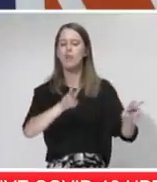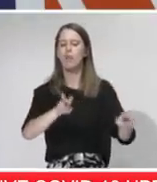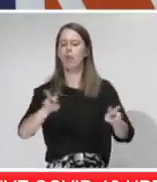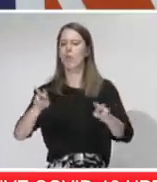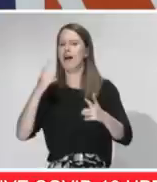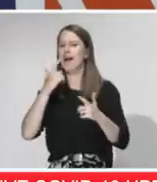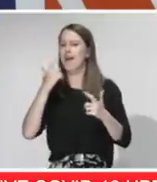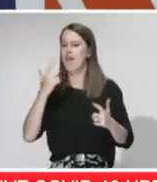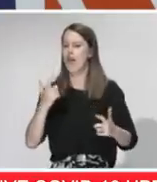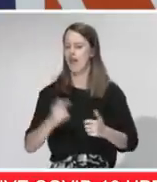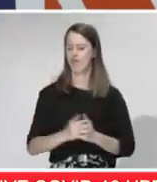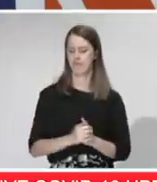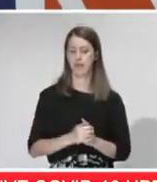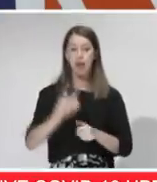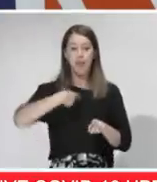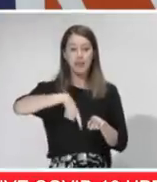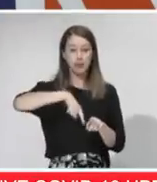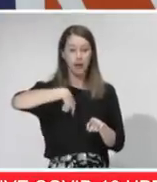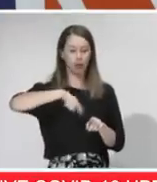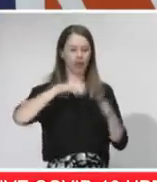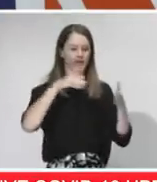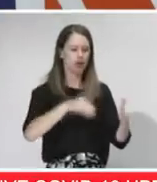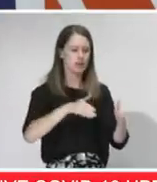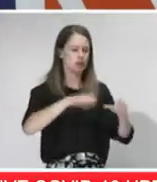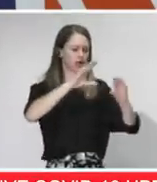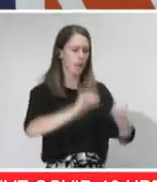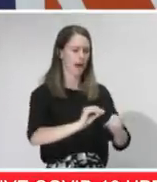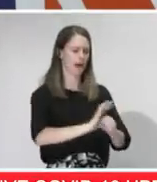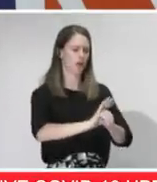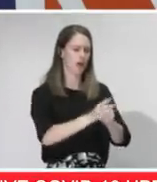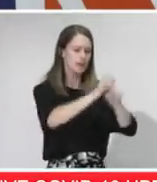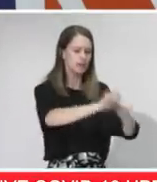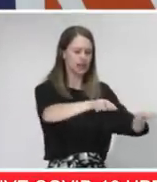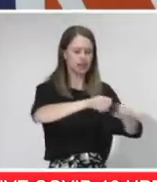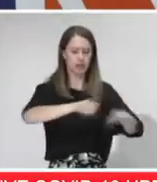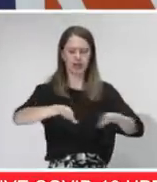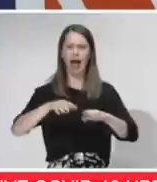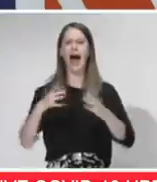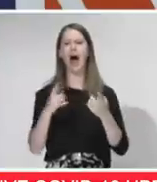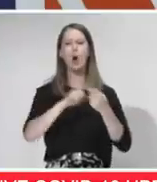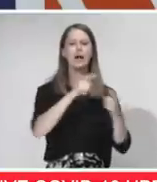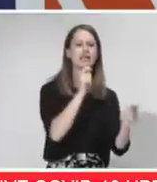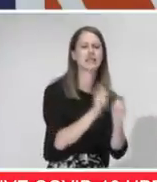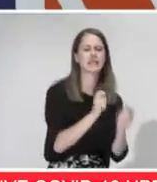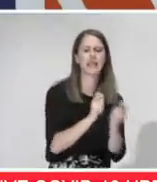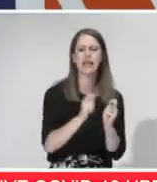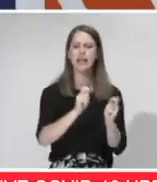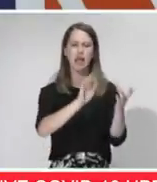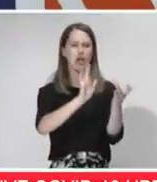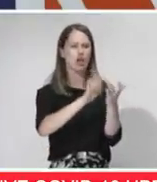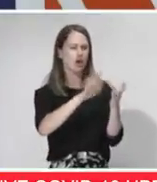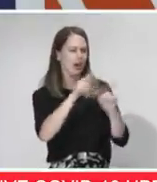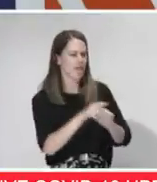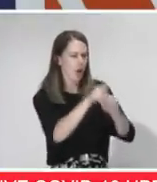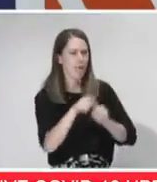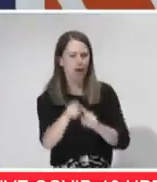said recently, while our focus this week remains on shutting down the pathways for the virus to spread through testing and rigorous contact